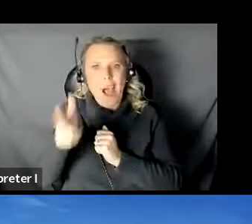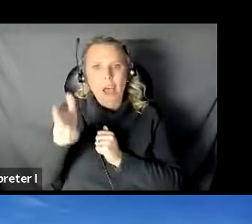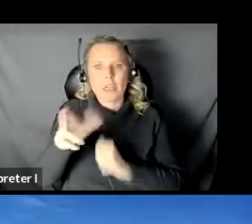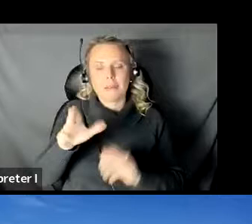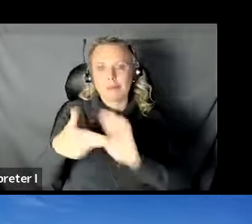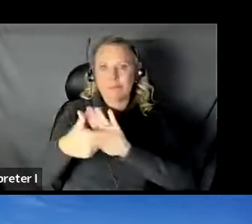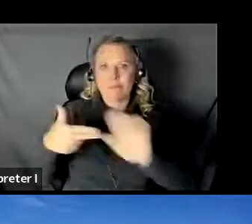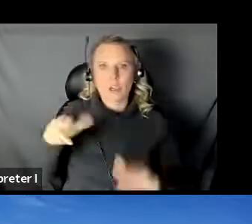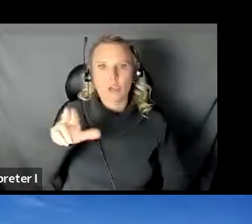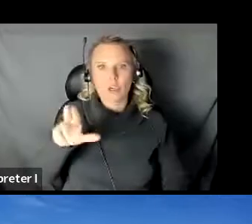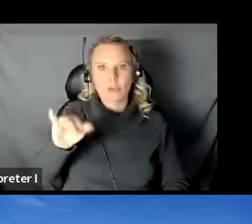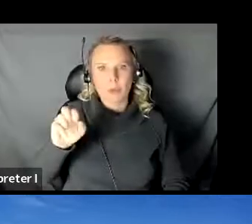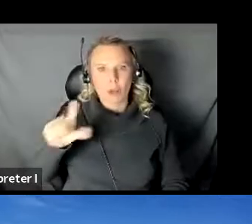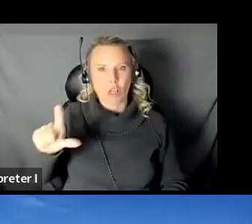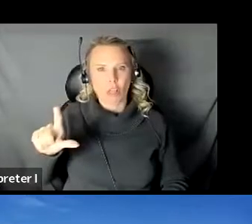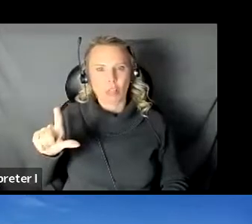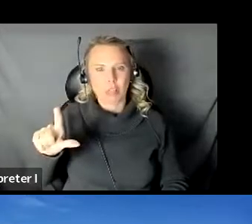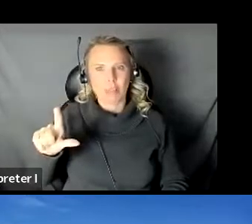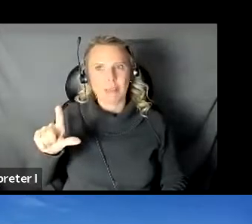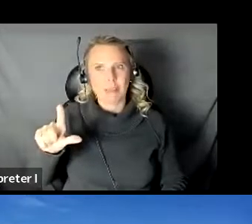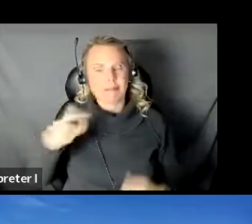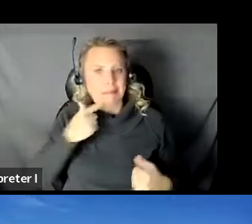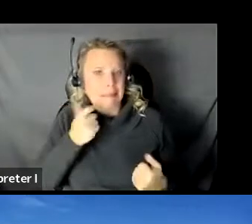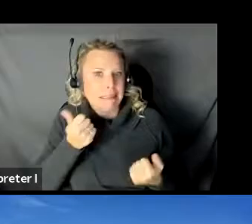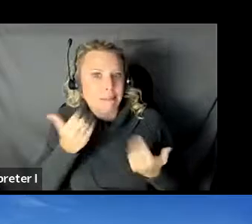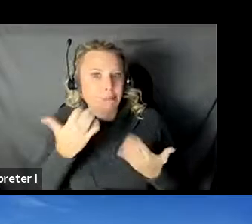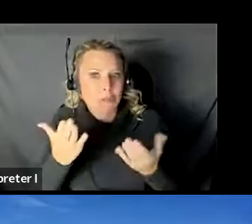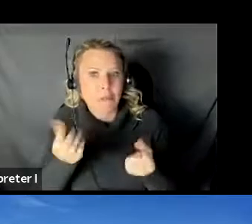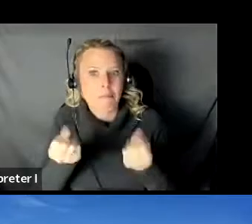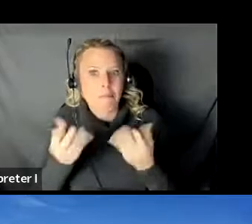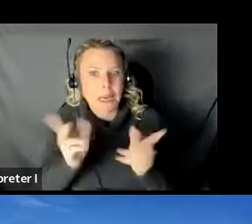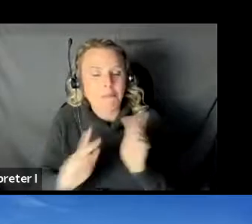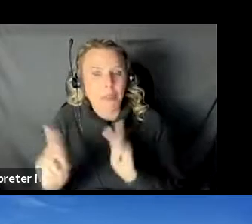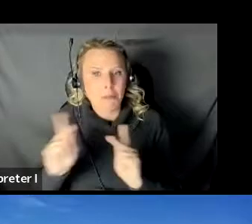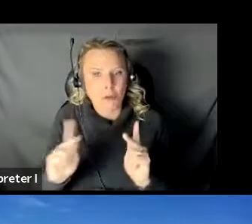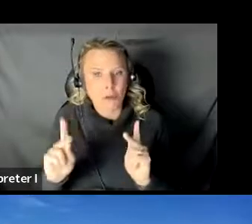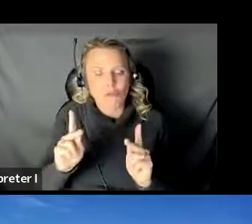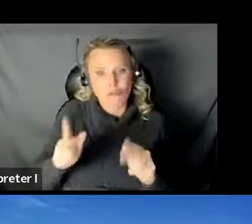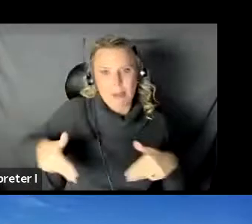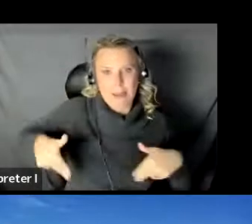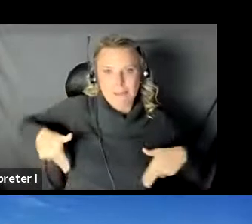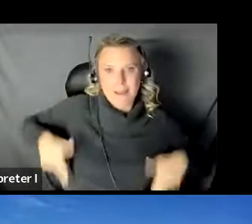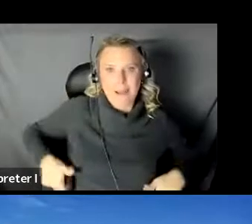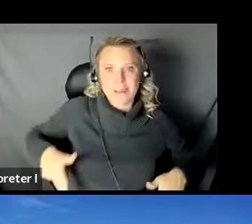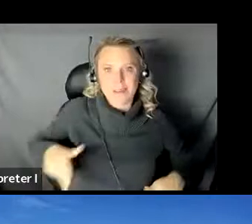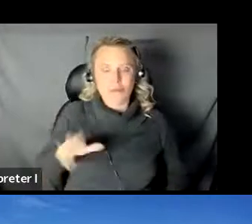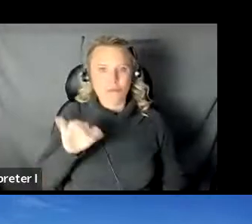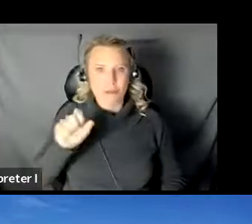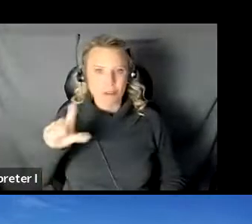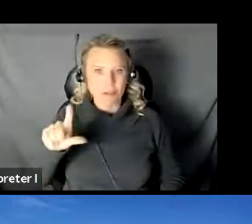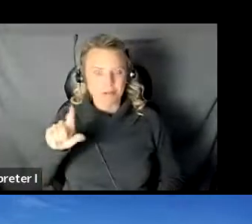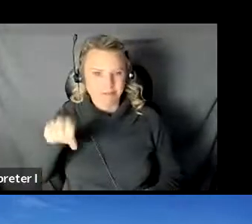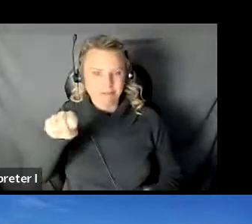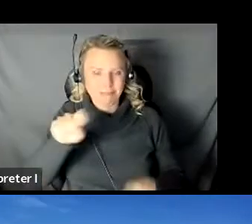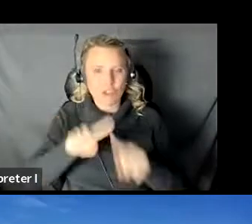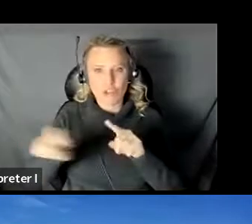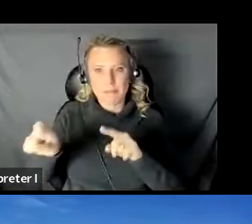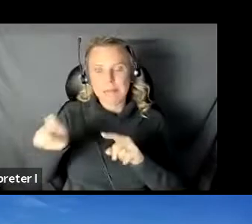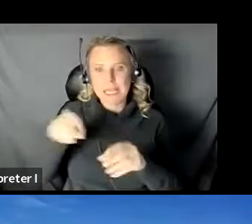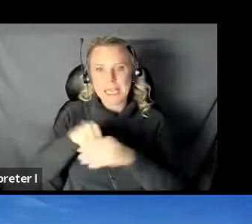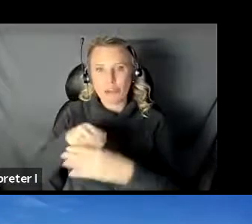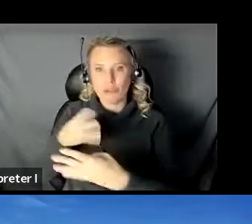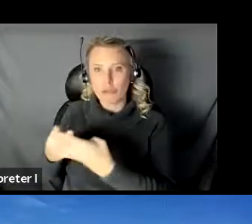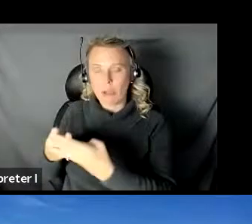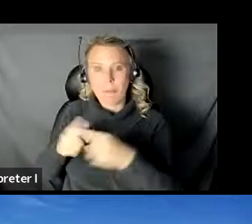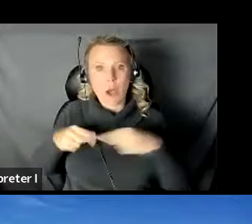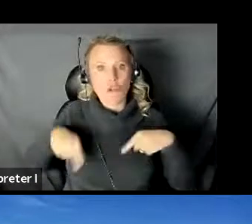criminal. And I suggest a lot of people who carry guns are criminals and should be off the streets. But in the 80s and 90s, what we did to